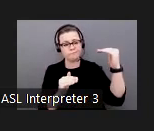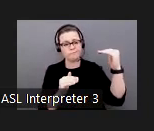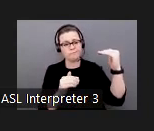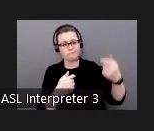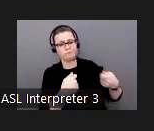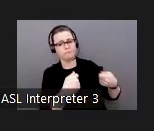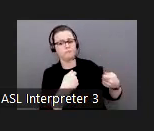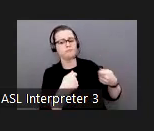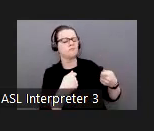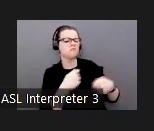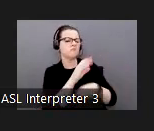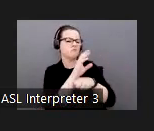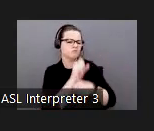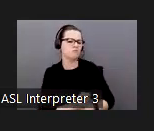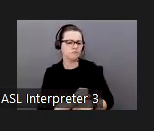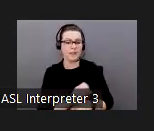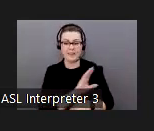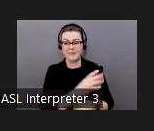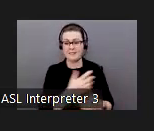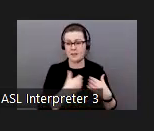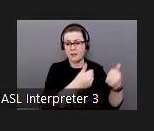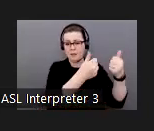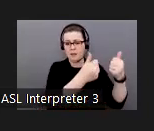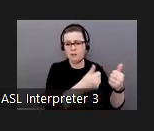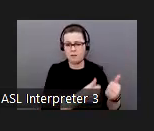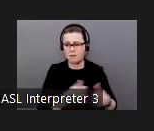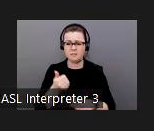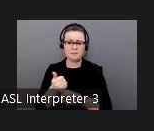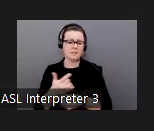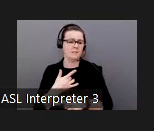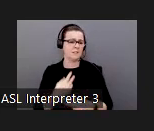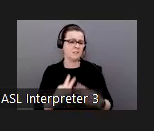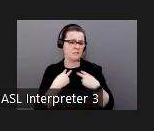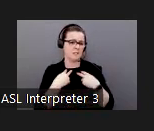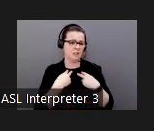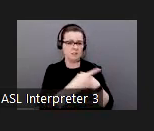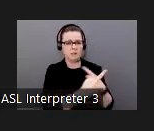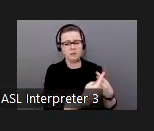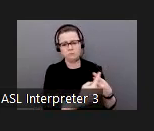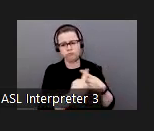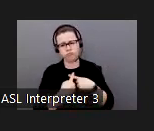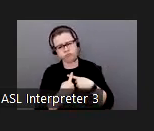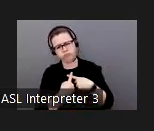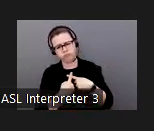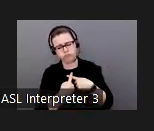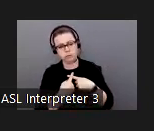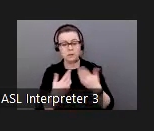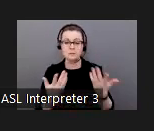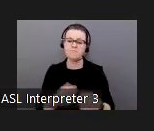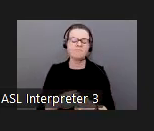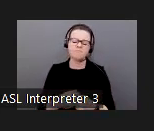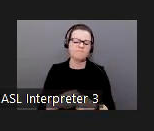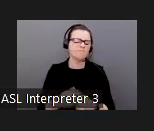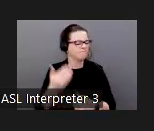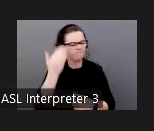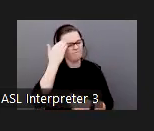by his deteriorating health situation and increasing dependency, and with an expectation that she will be the one to look